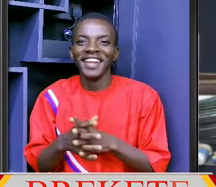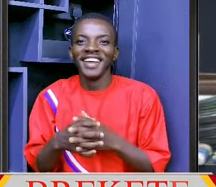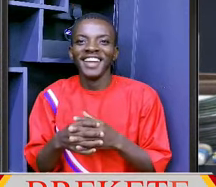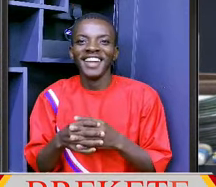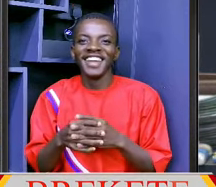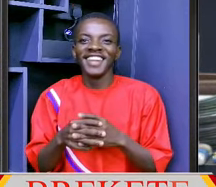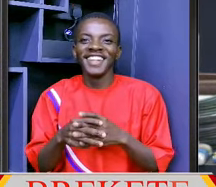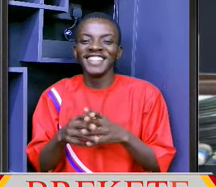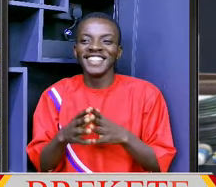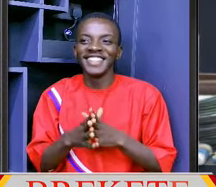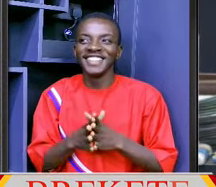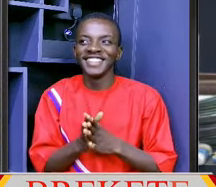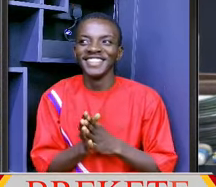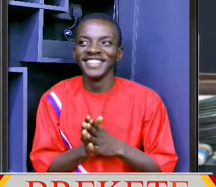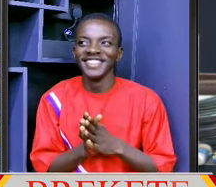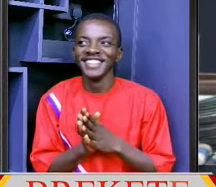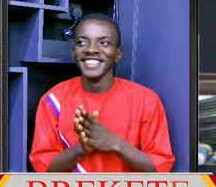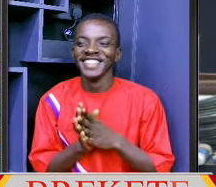Yes, sir.